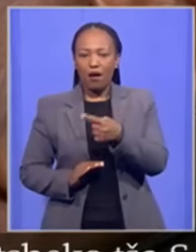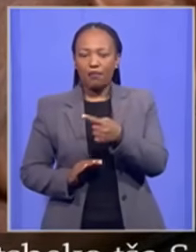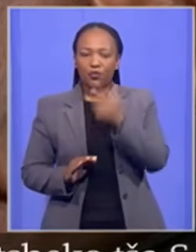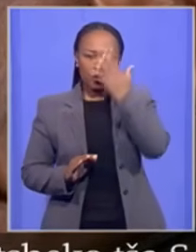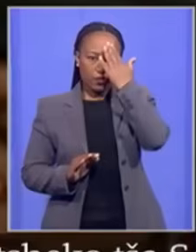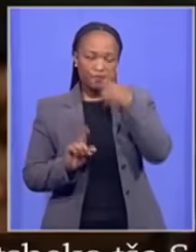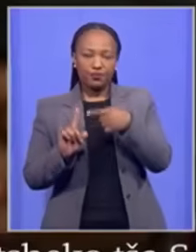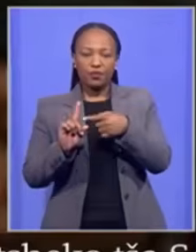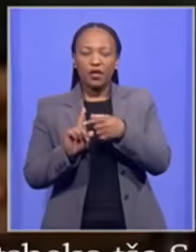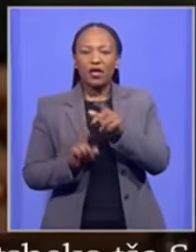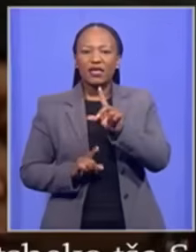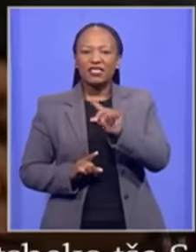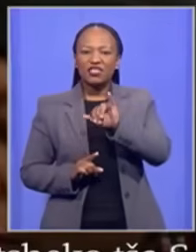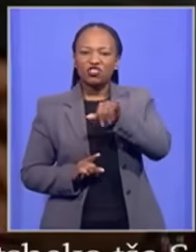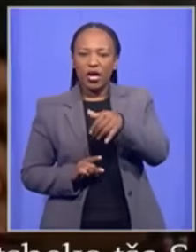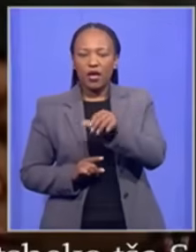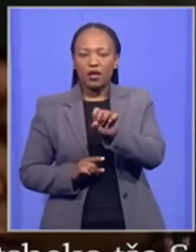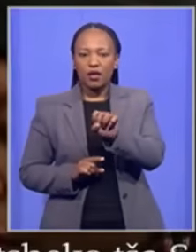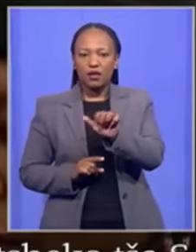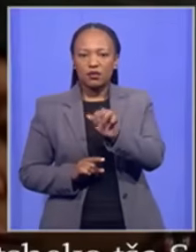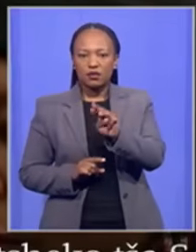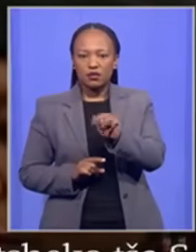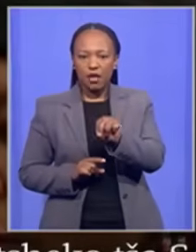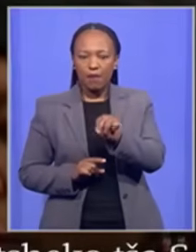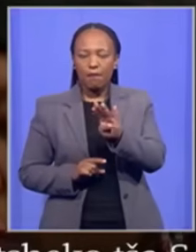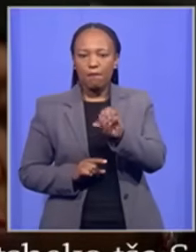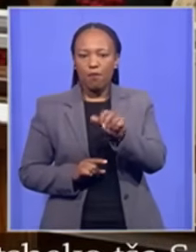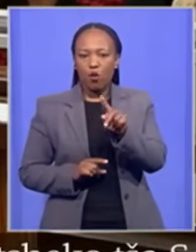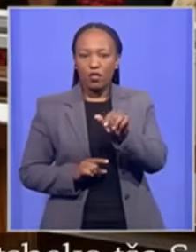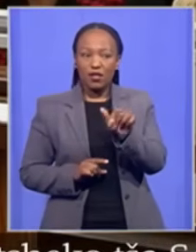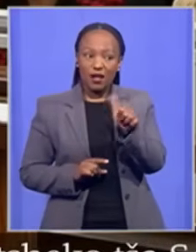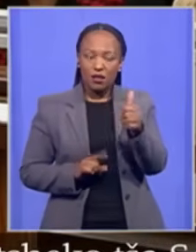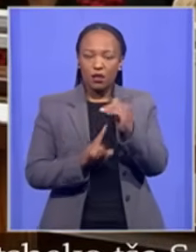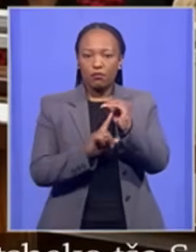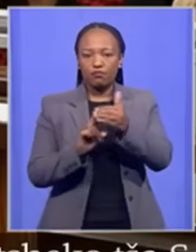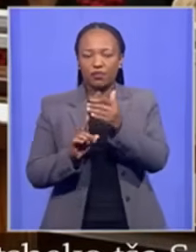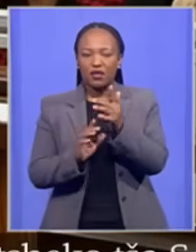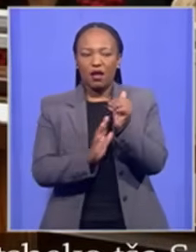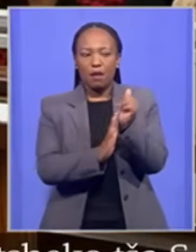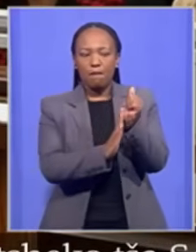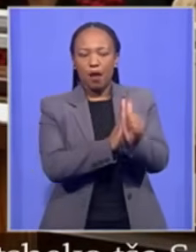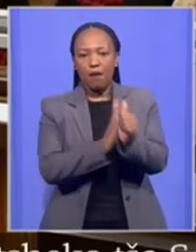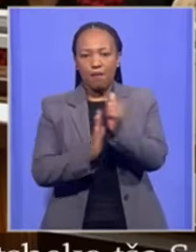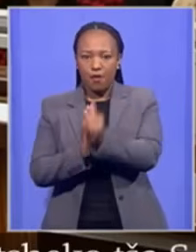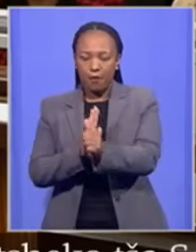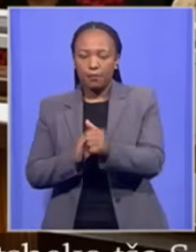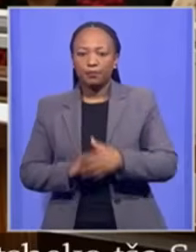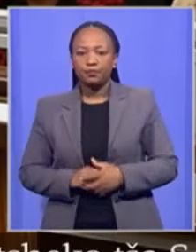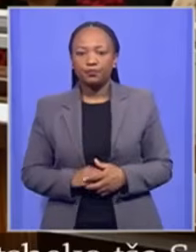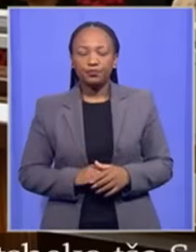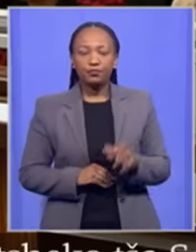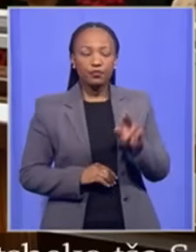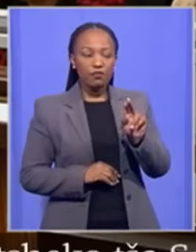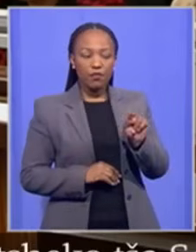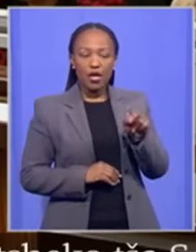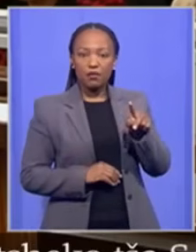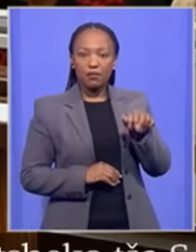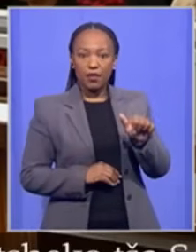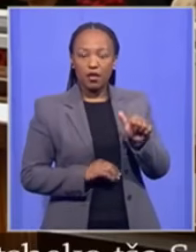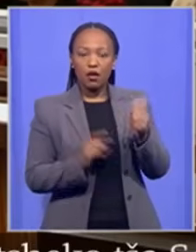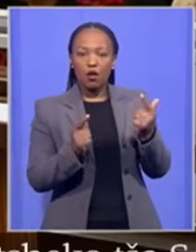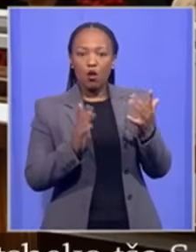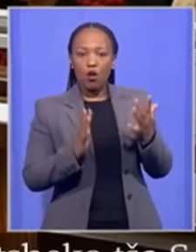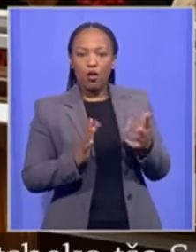ka DJ Sambodi le bahlankedi ka yena ba tšhireletšo ba babedi. Moemedi wa semolao wa mmušo o laeditše gore Molefe o šetše